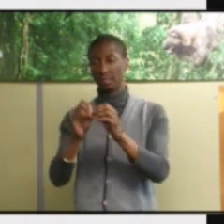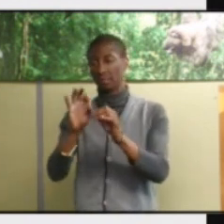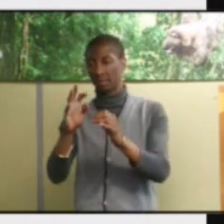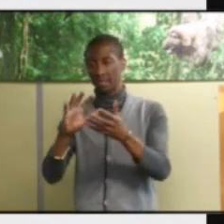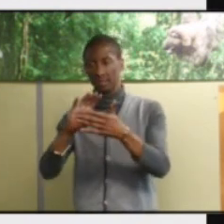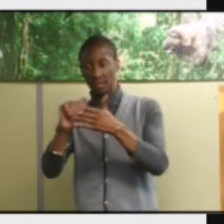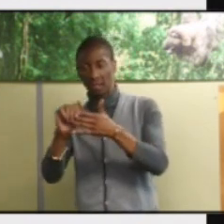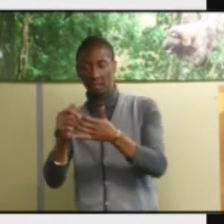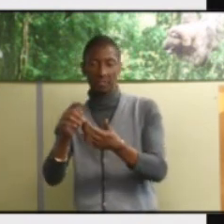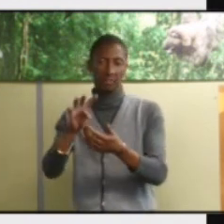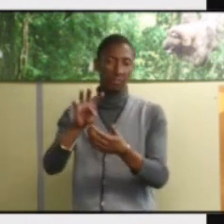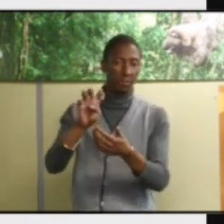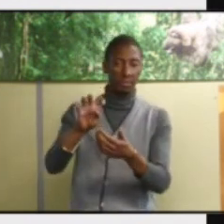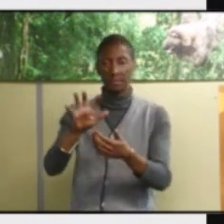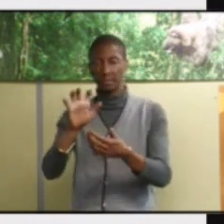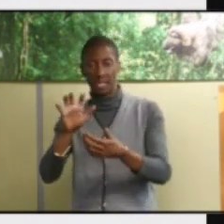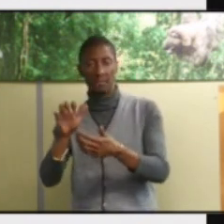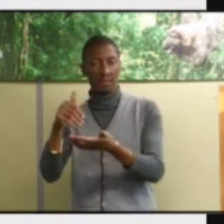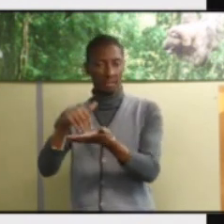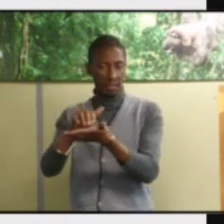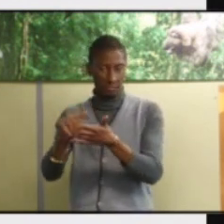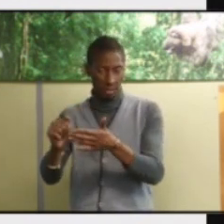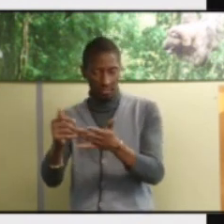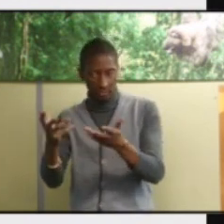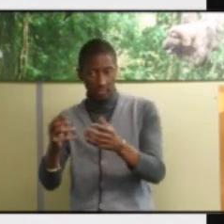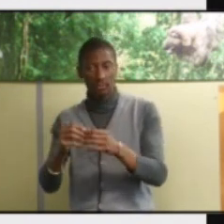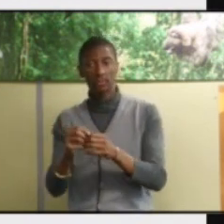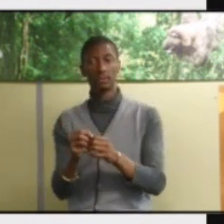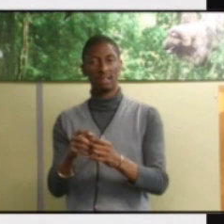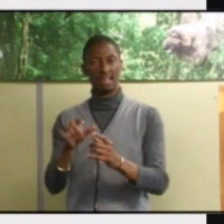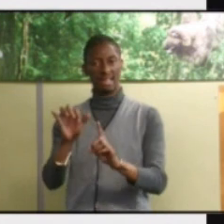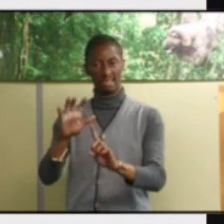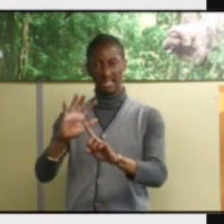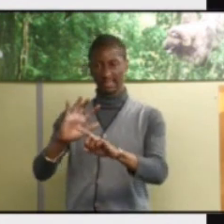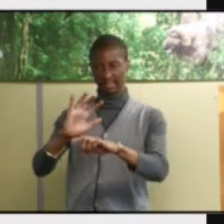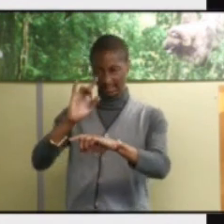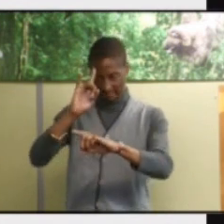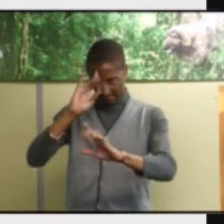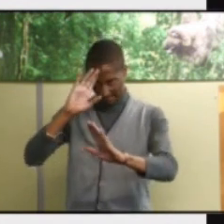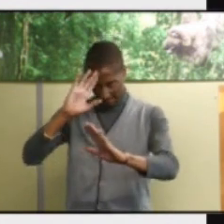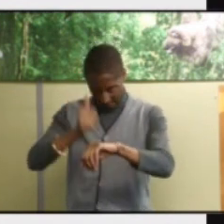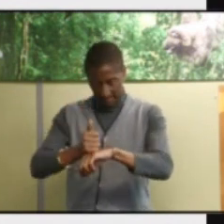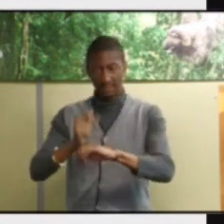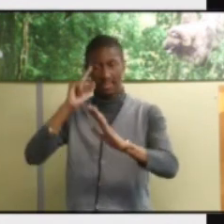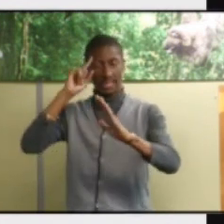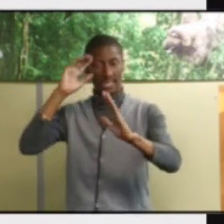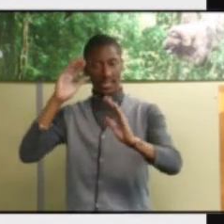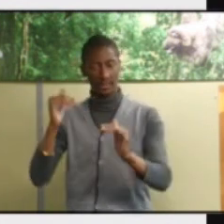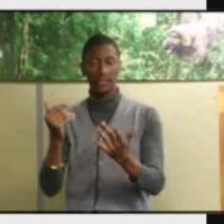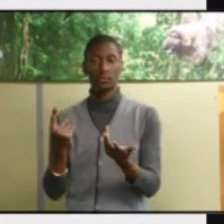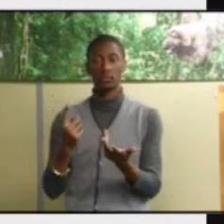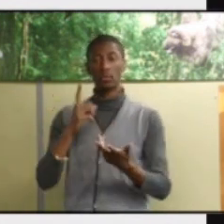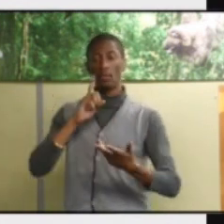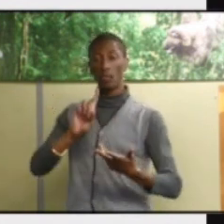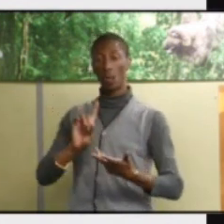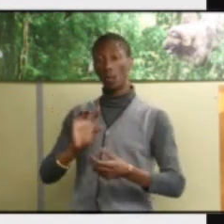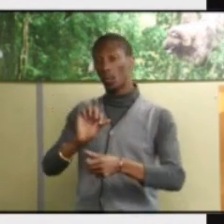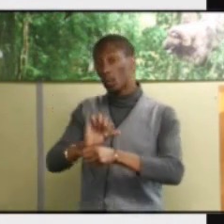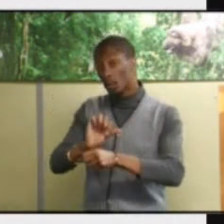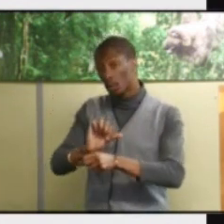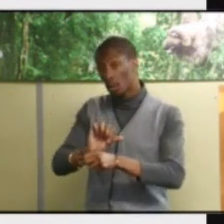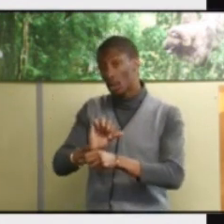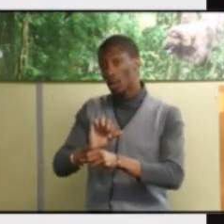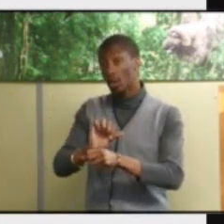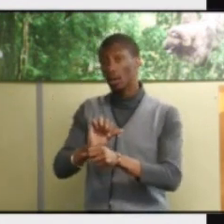$400, $500,000. And that would set expectations to work